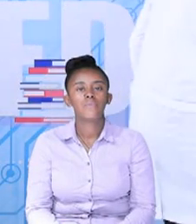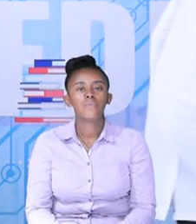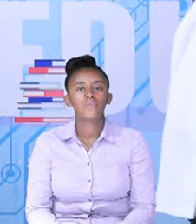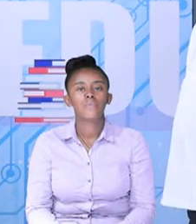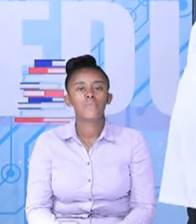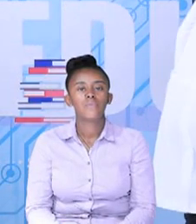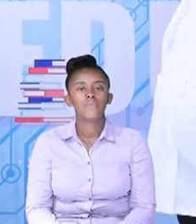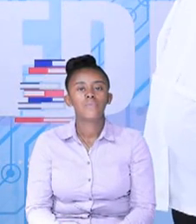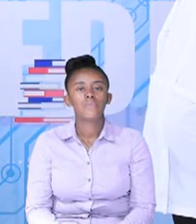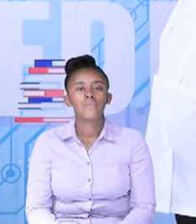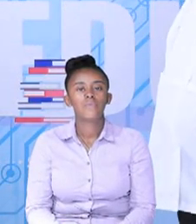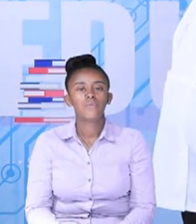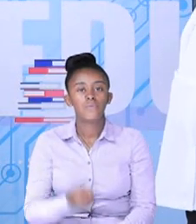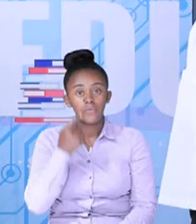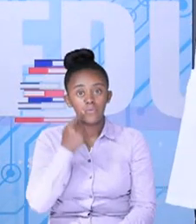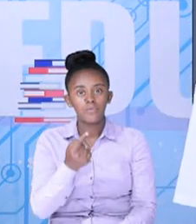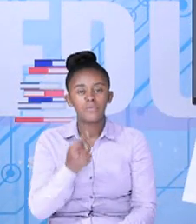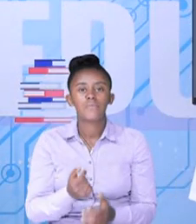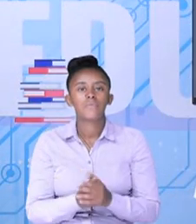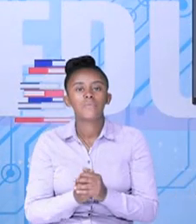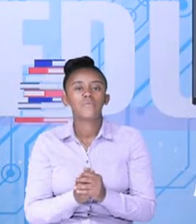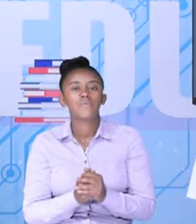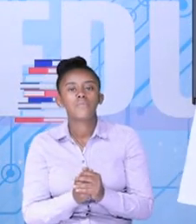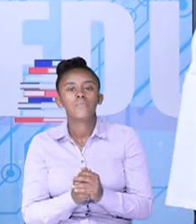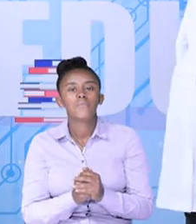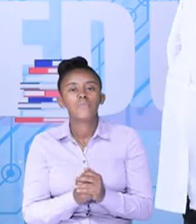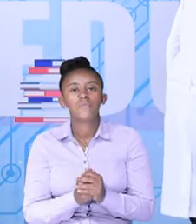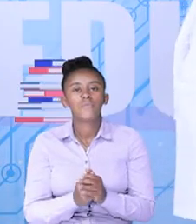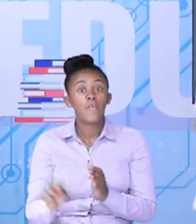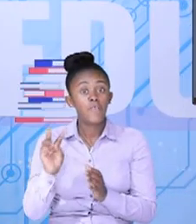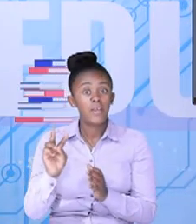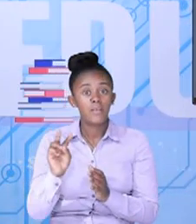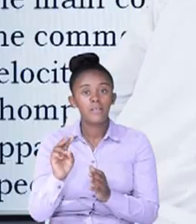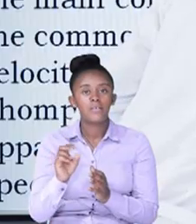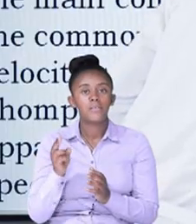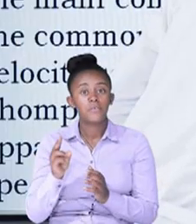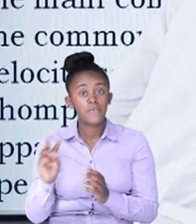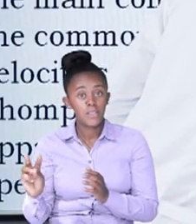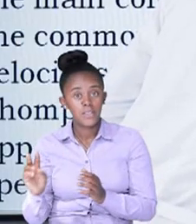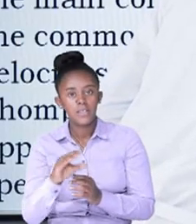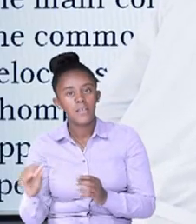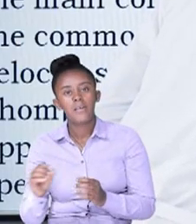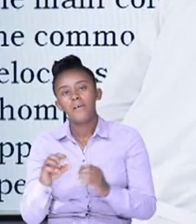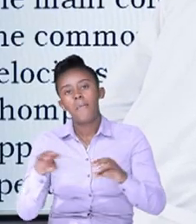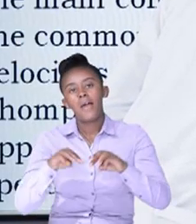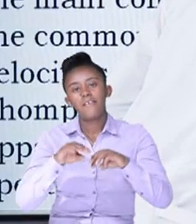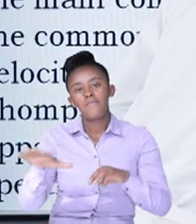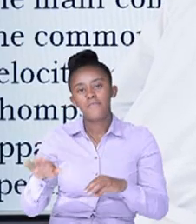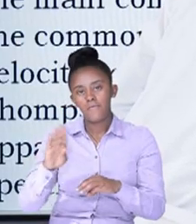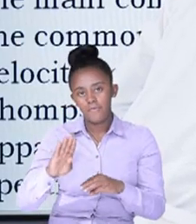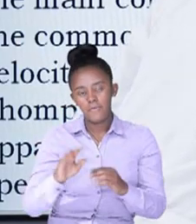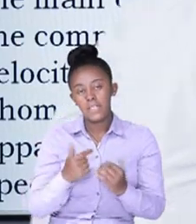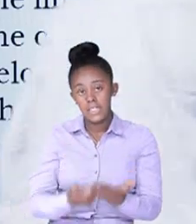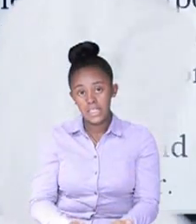Look at here. If a given charged particle is moving with a speed v, the magnetic field exerts a force. This is the